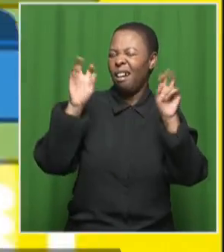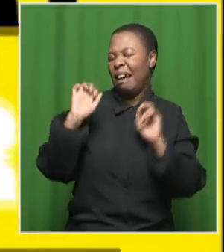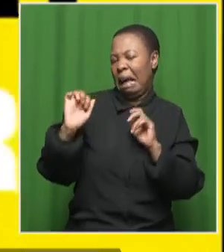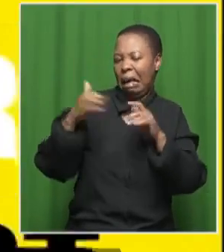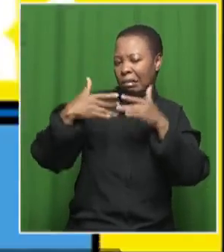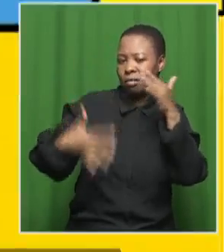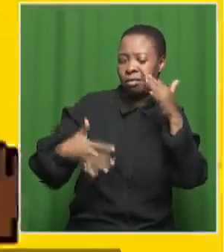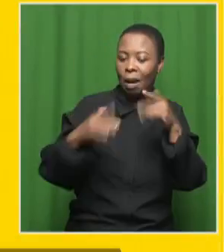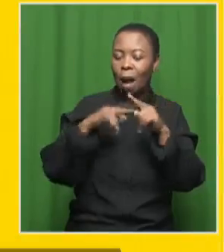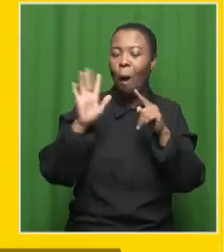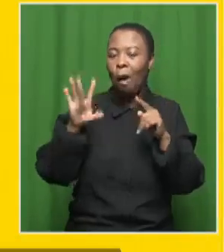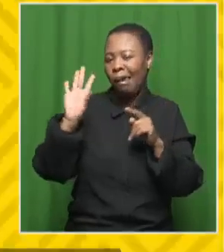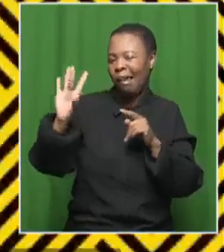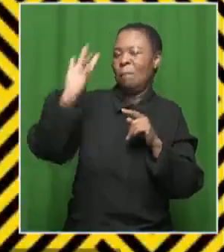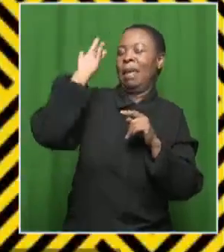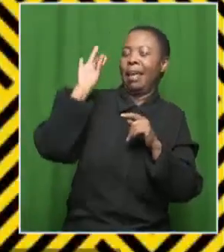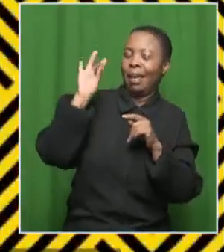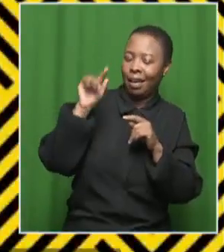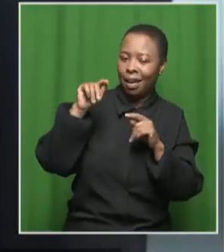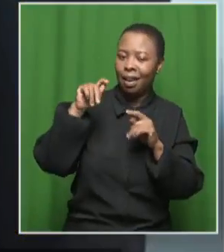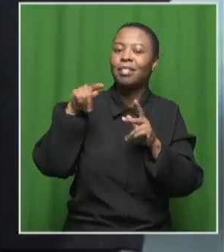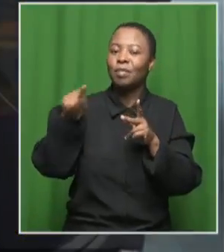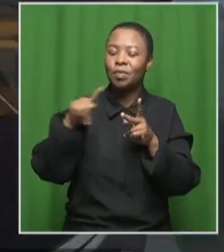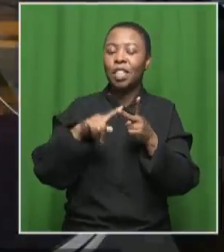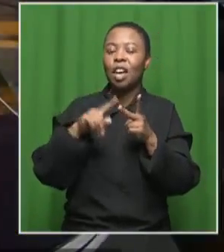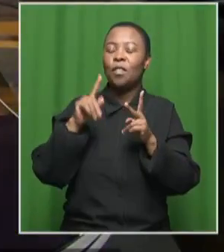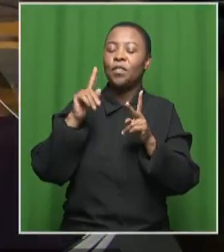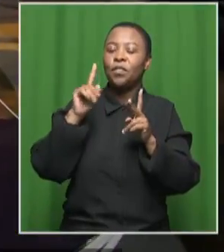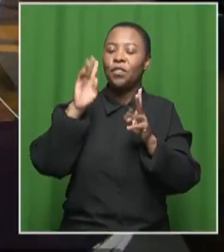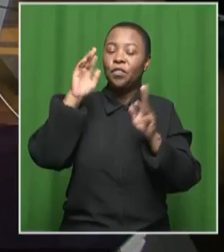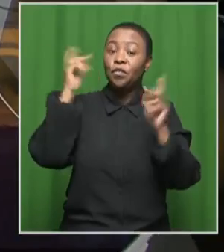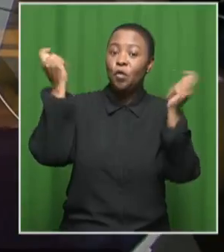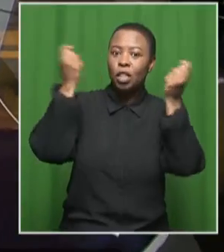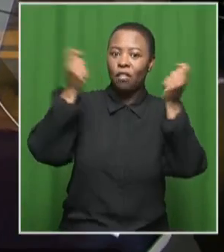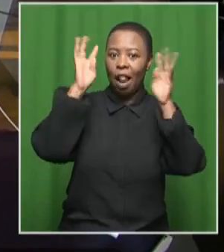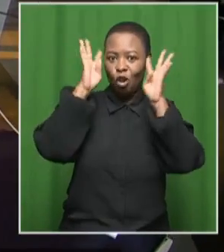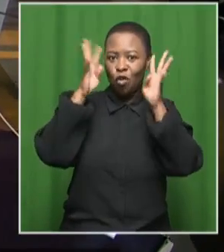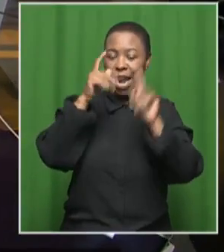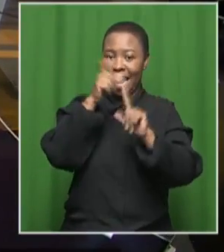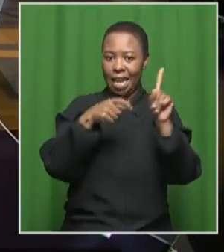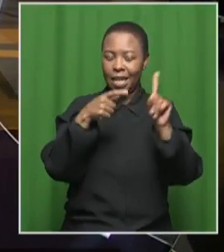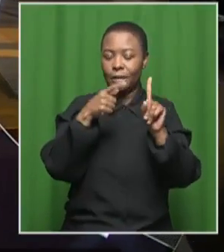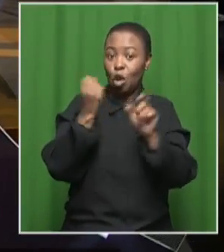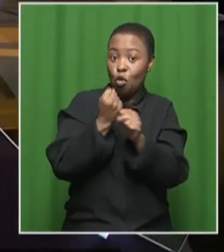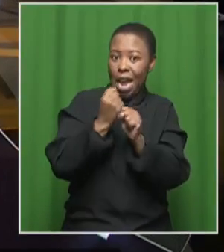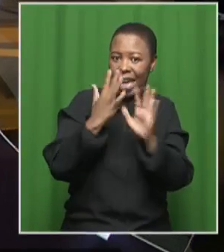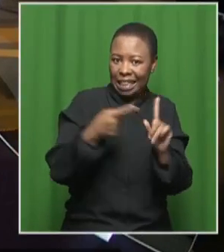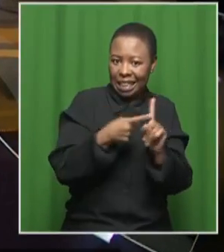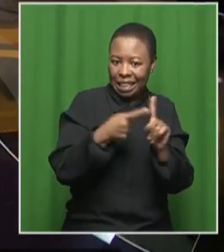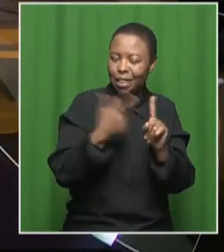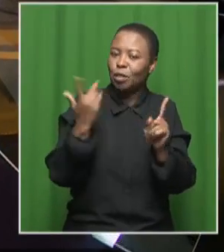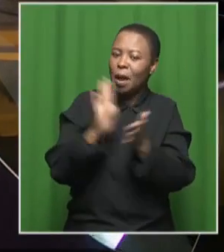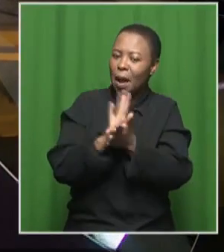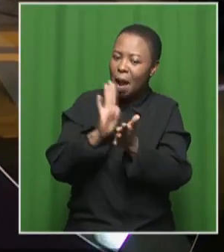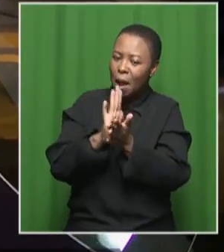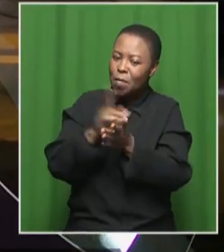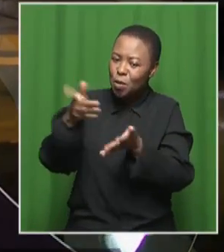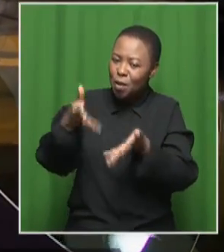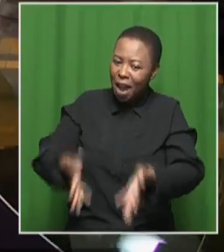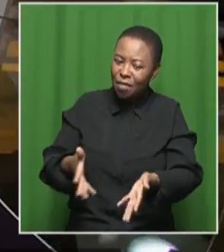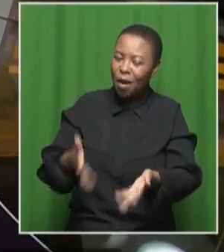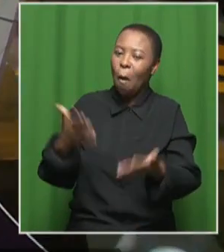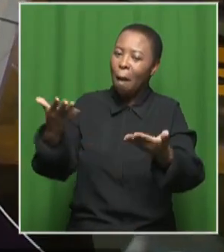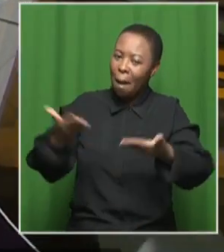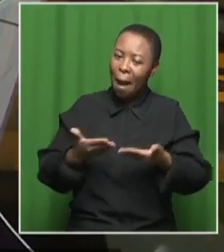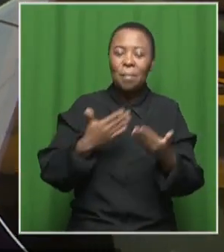we'll call her that, and the festival curator, Mmabatho Montsho, in studio. What a pleasure to have you here. Welcome. Thank you. Thank you